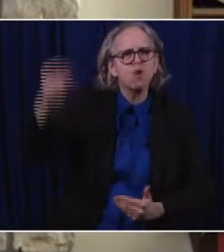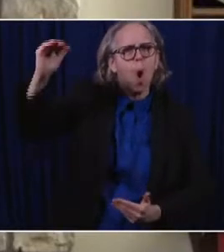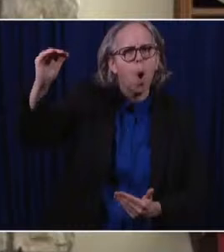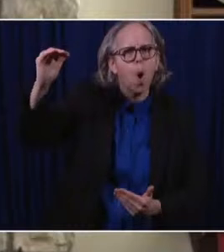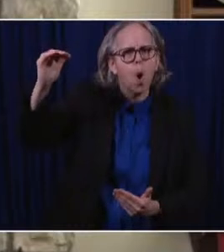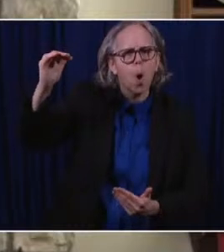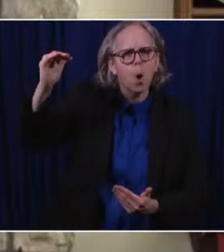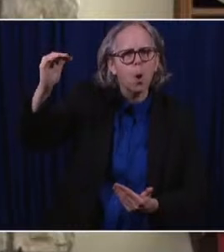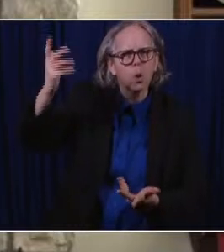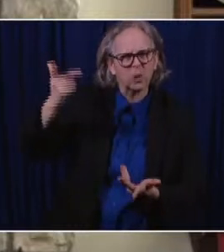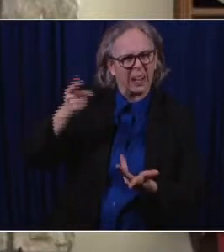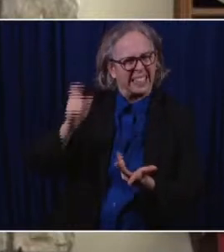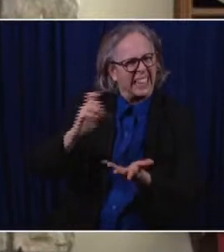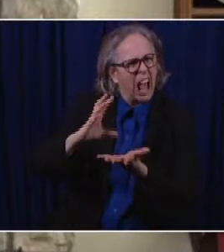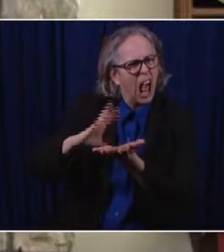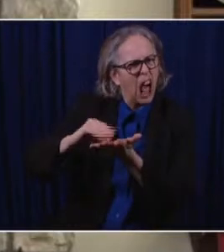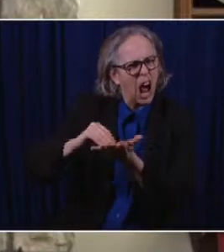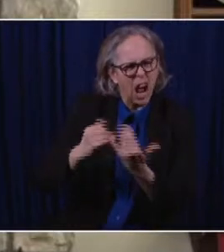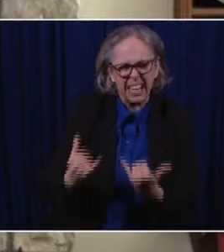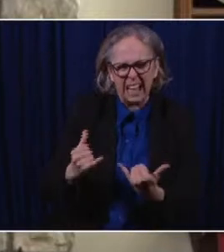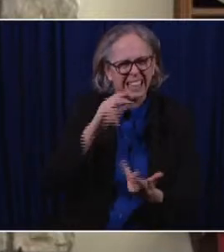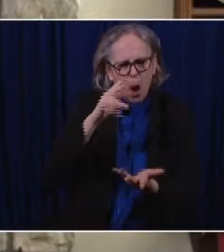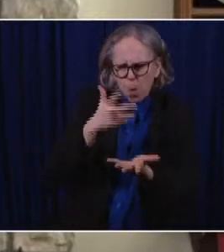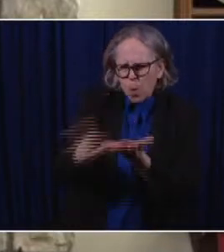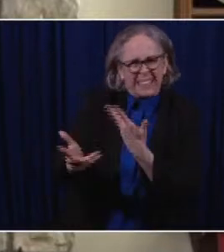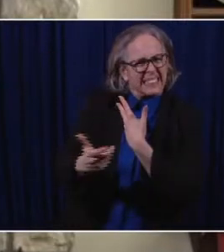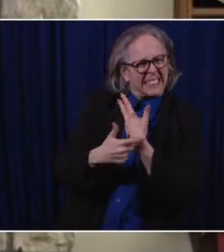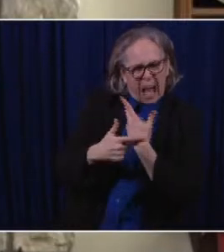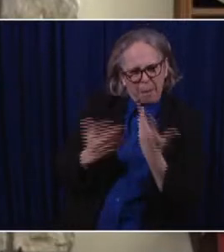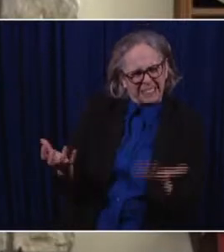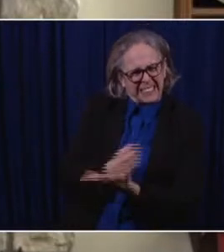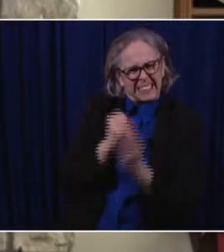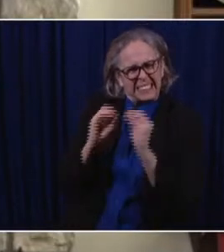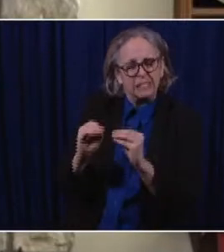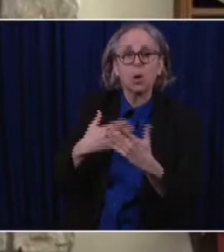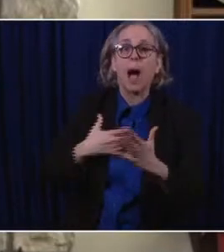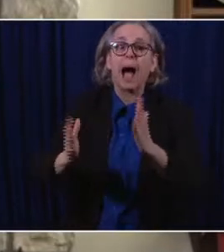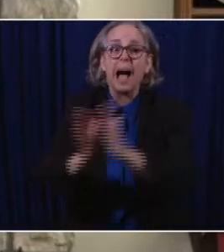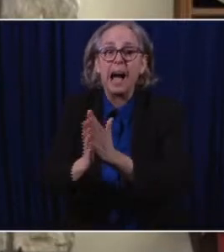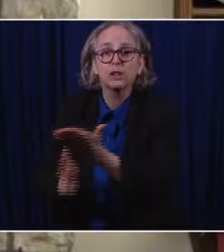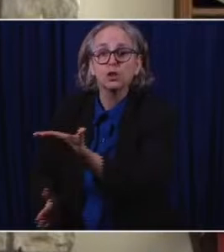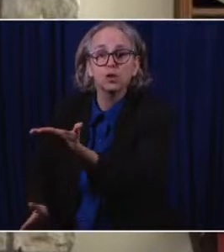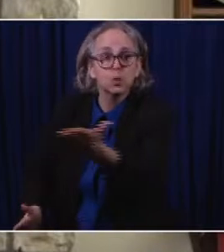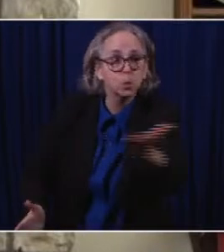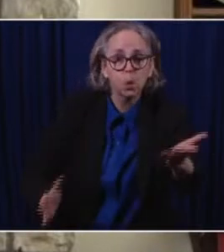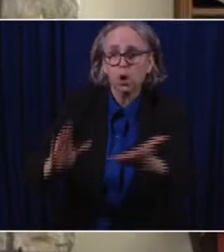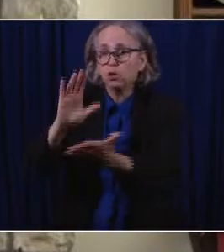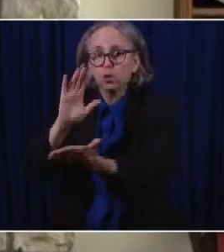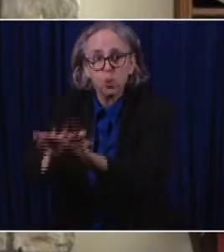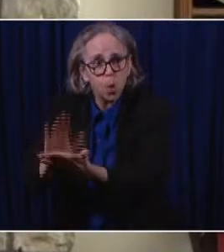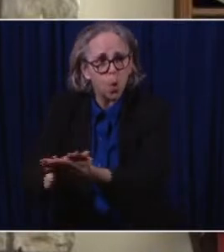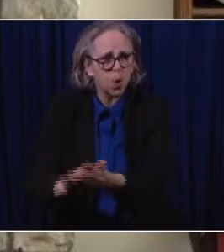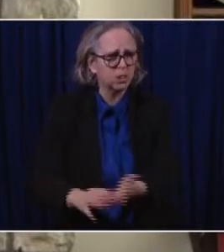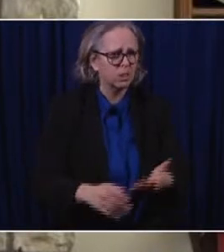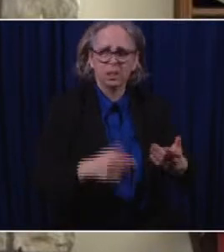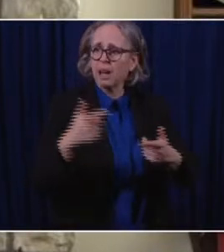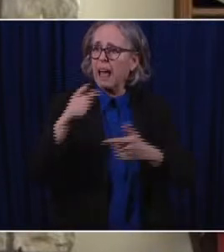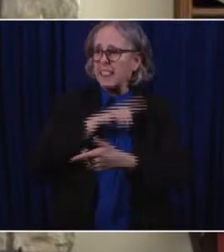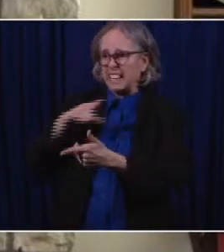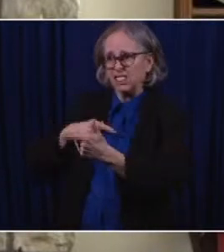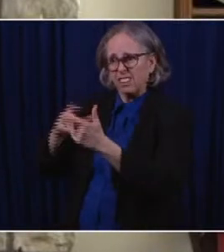schools to make their plans public for their citizens and for the General Assembly no later than April